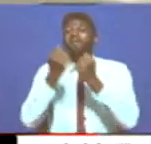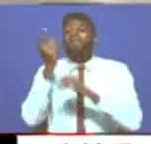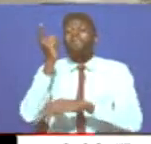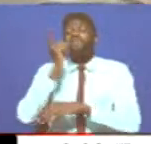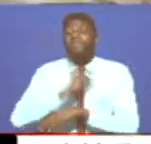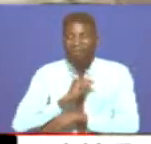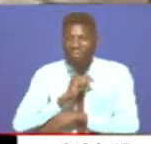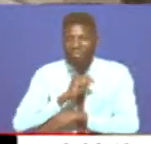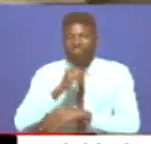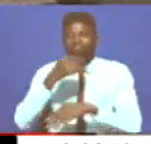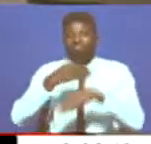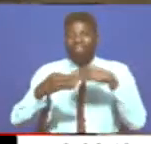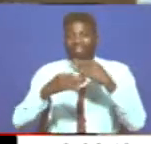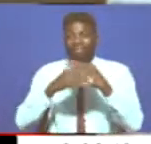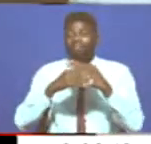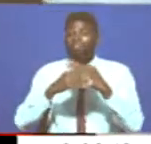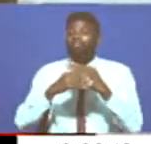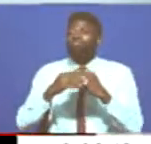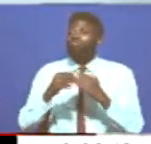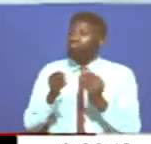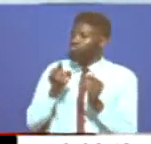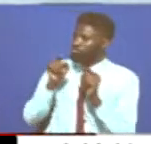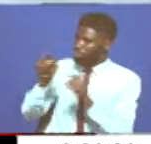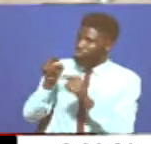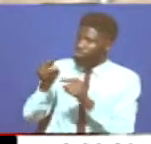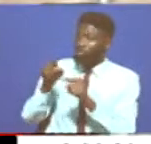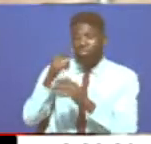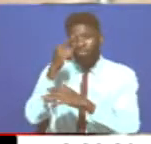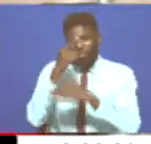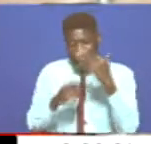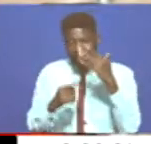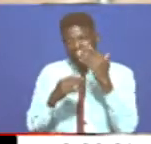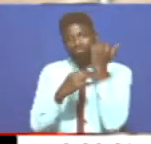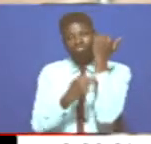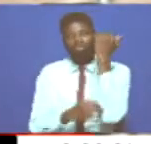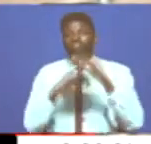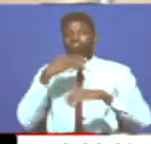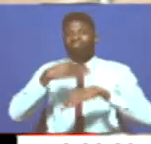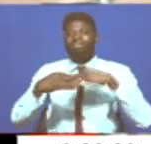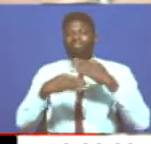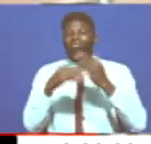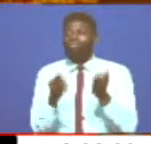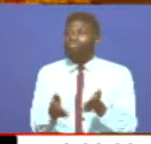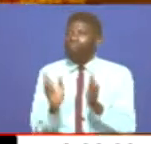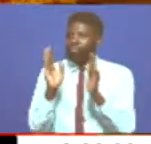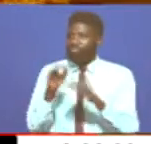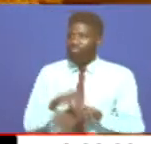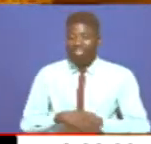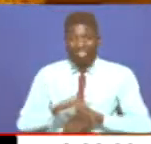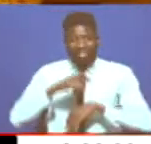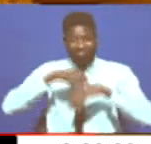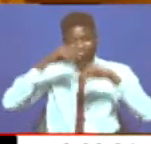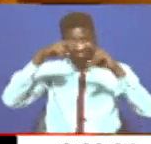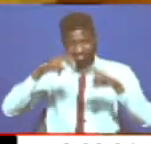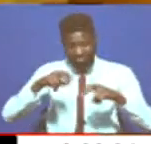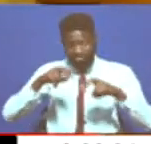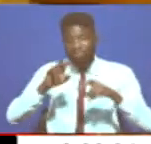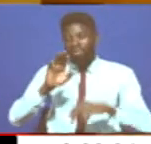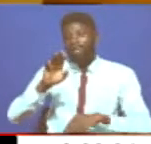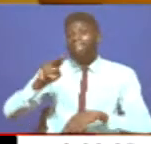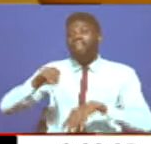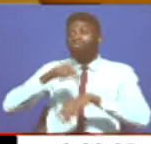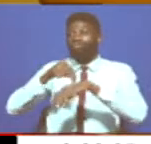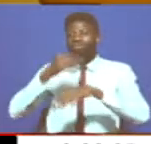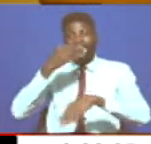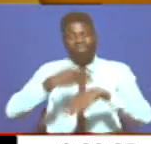on poor workmanship and weak structural work. A recent survey conducted by the National Building Inspectorate,